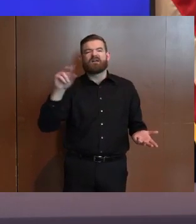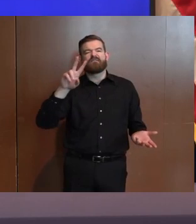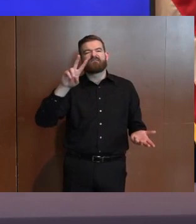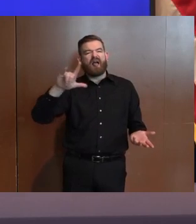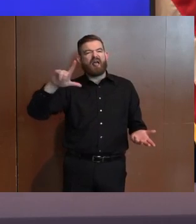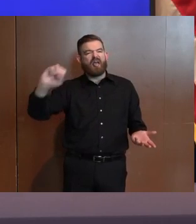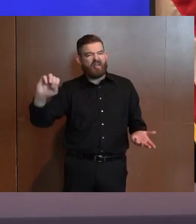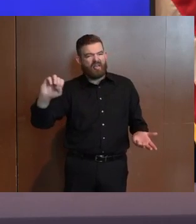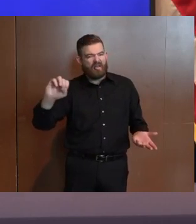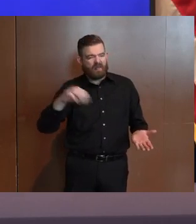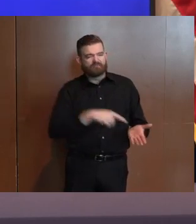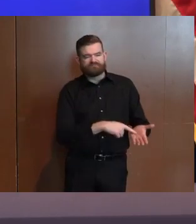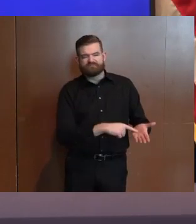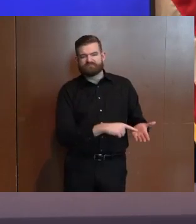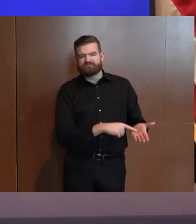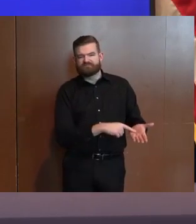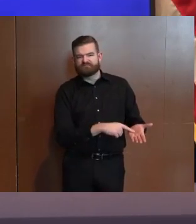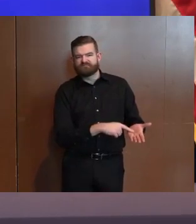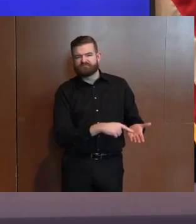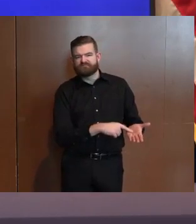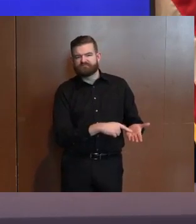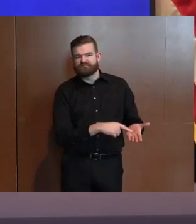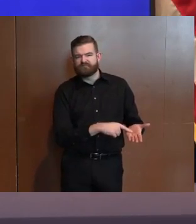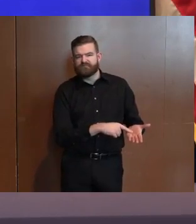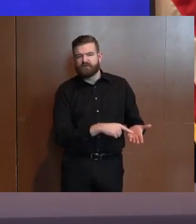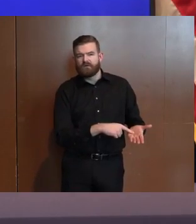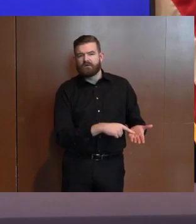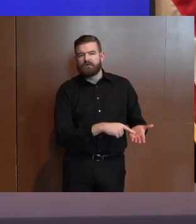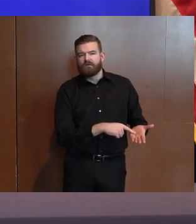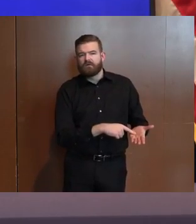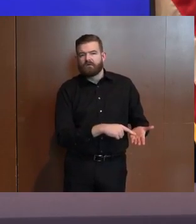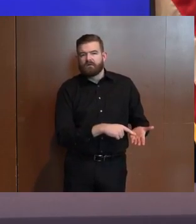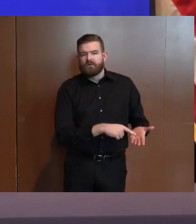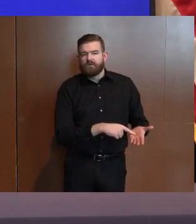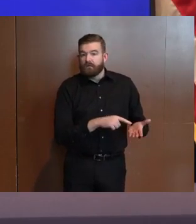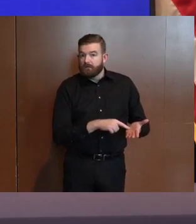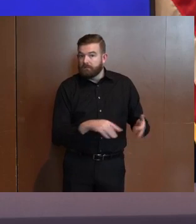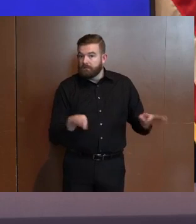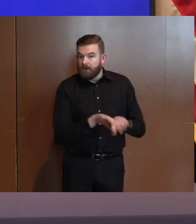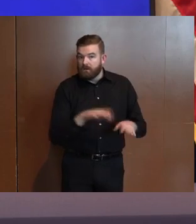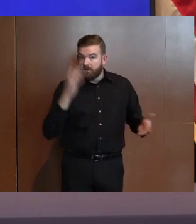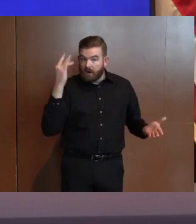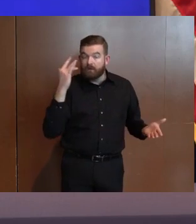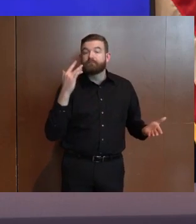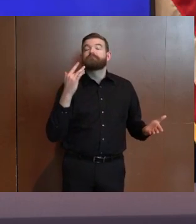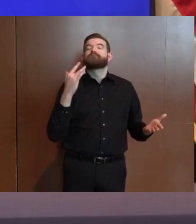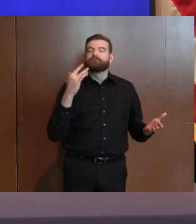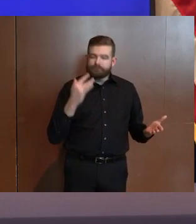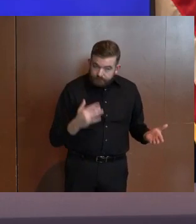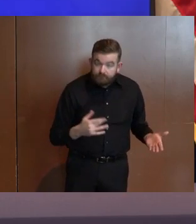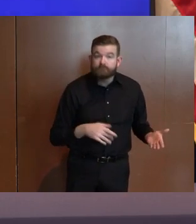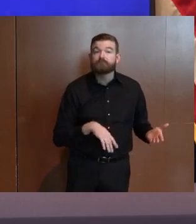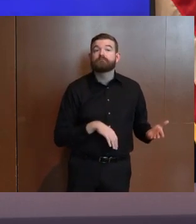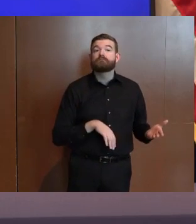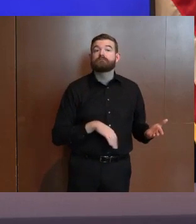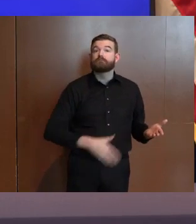as ambassador to Germany. And the relevance is this, is that there was extraordinary feeling